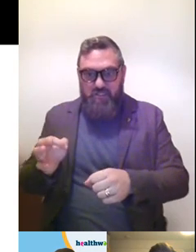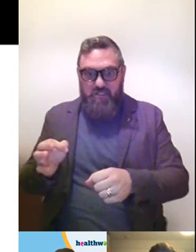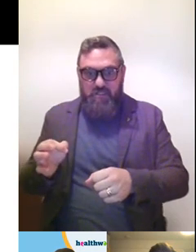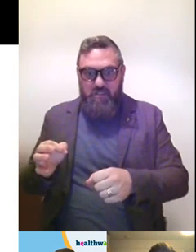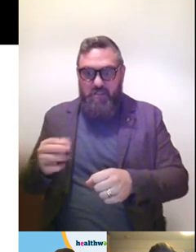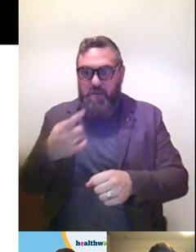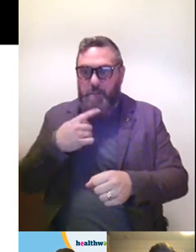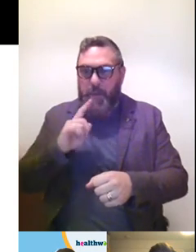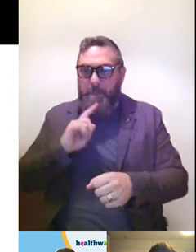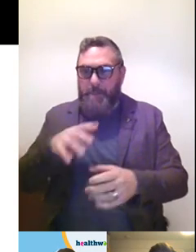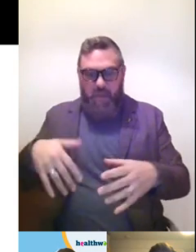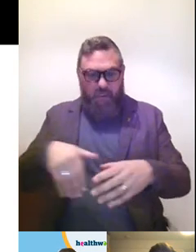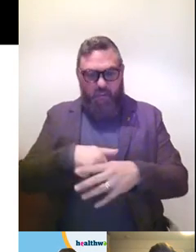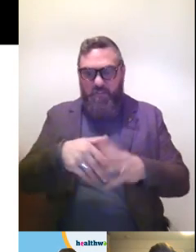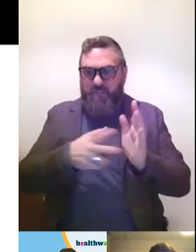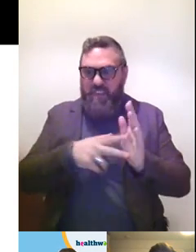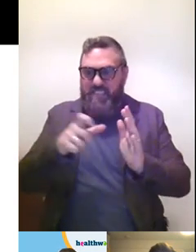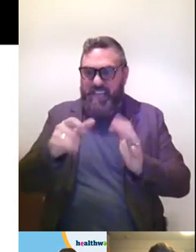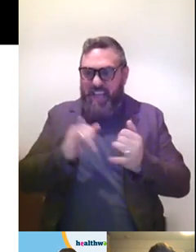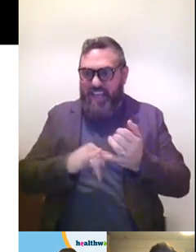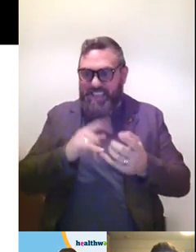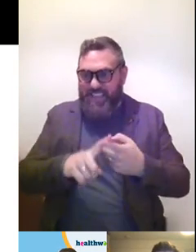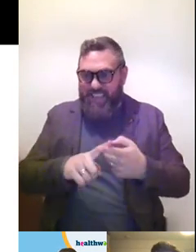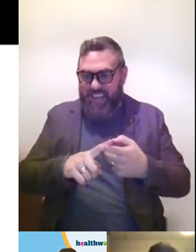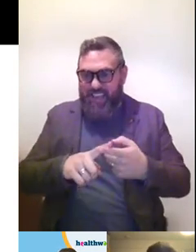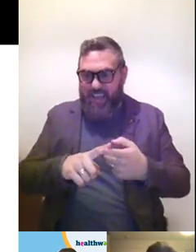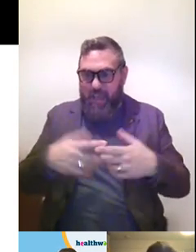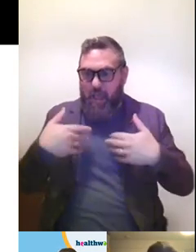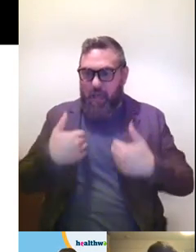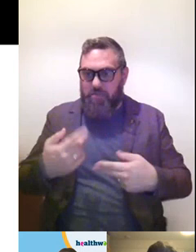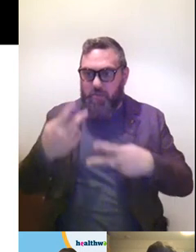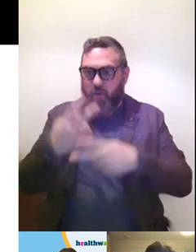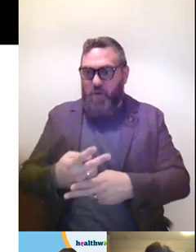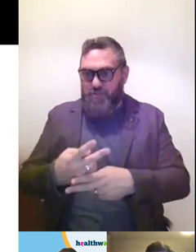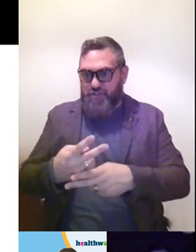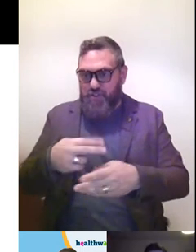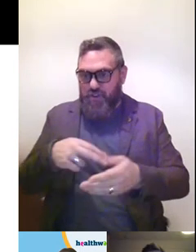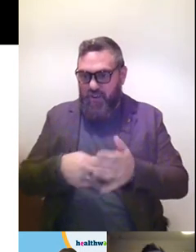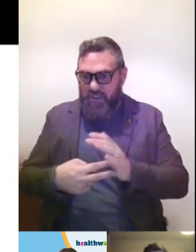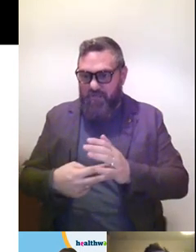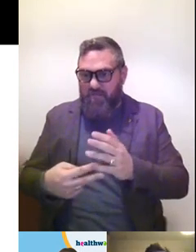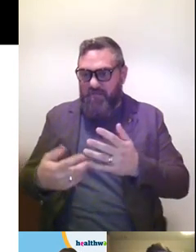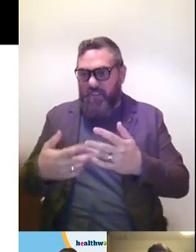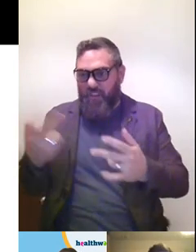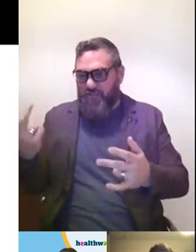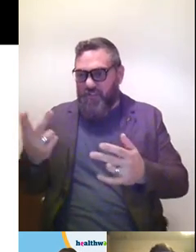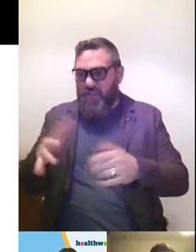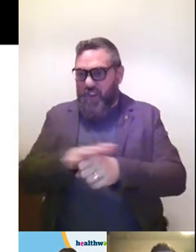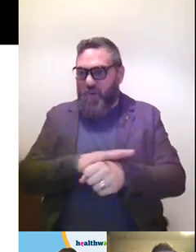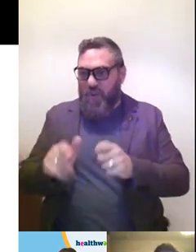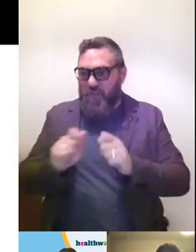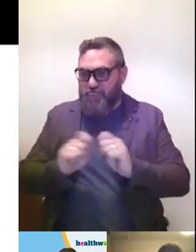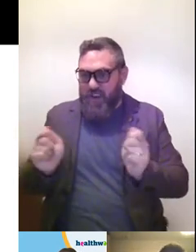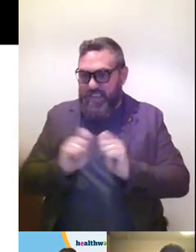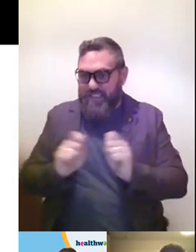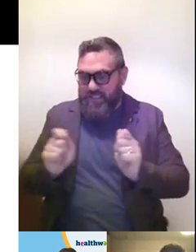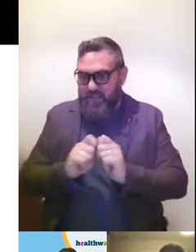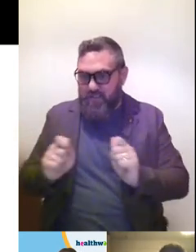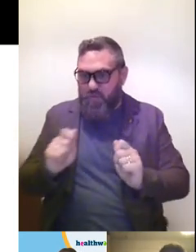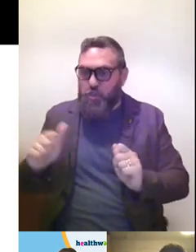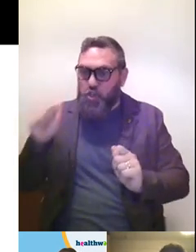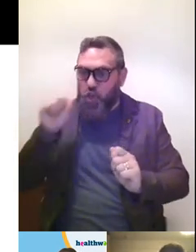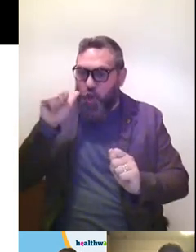members of the VCSE Alliance, Health Watch organisations. We've done local press advertising. And we know that